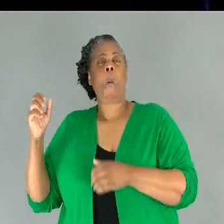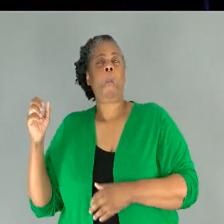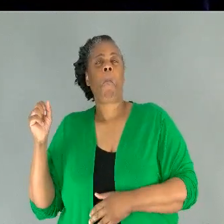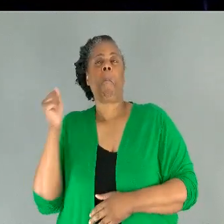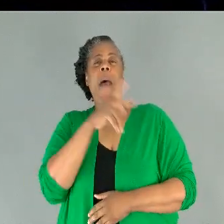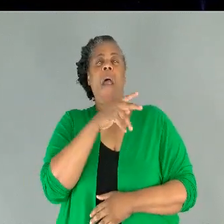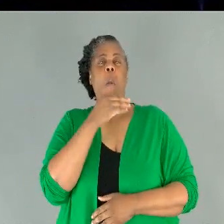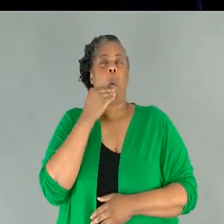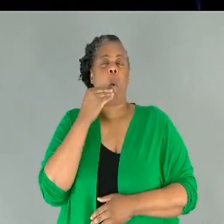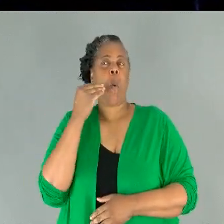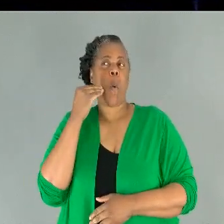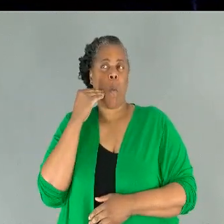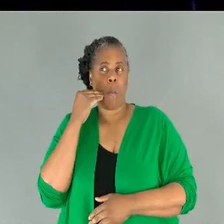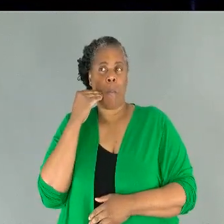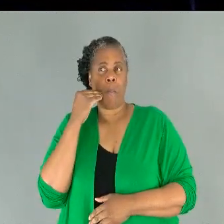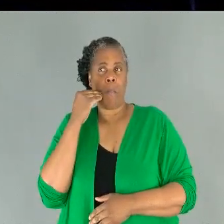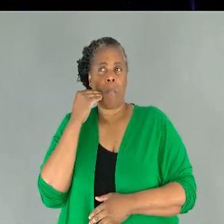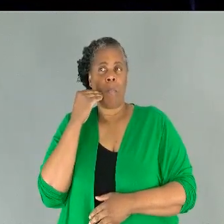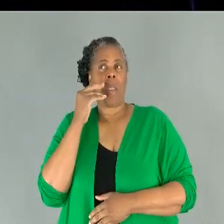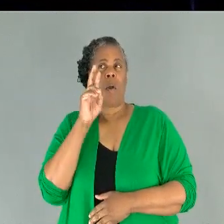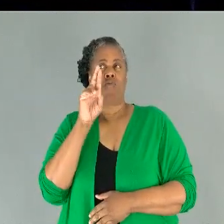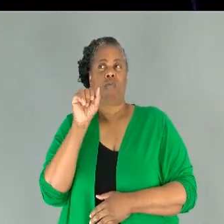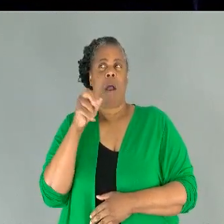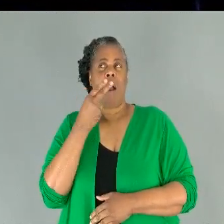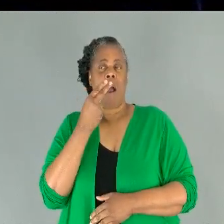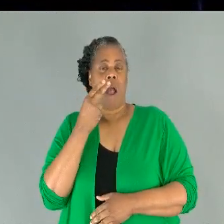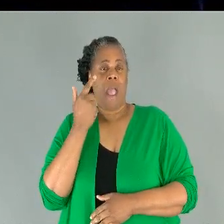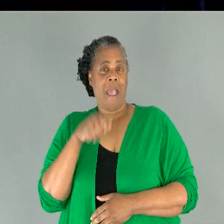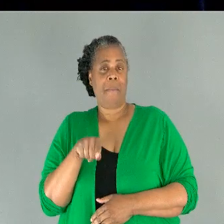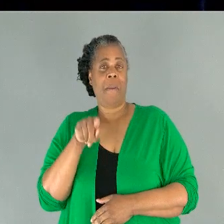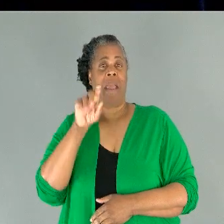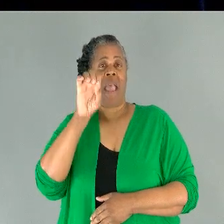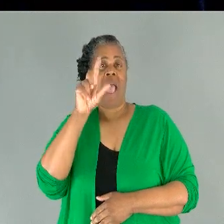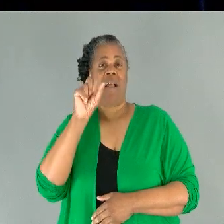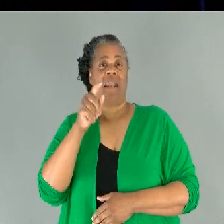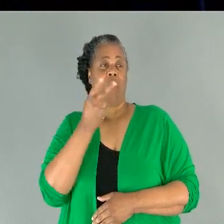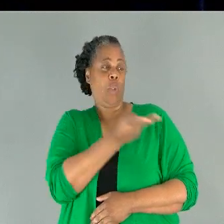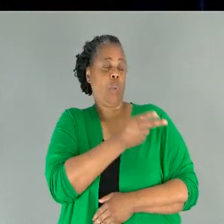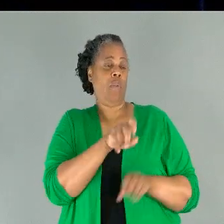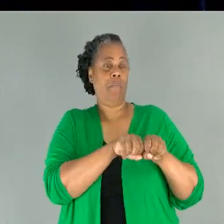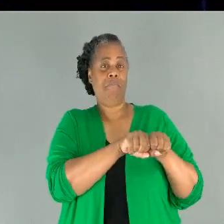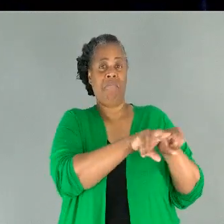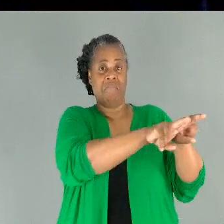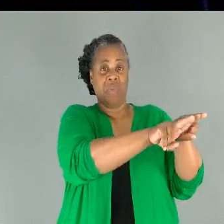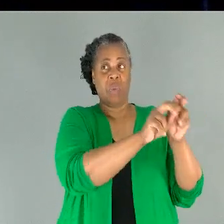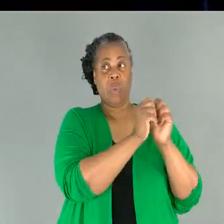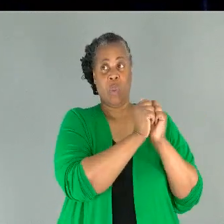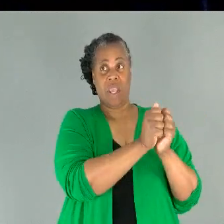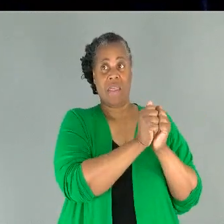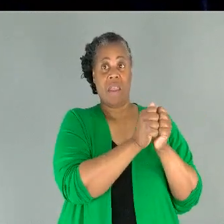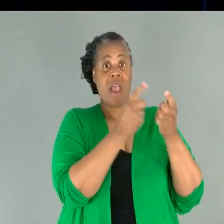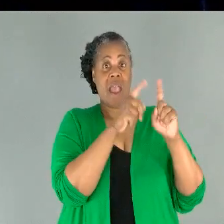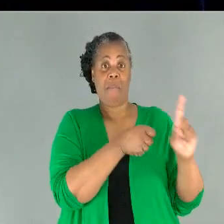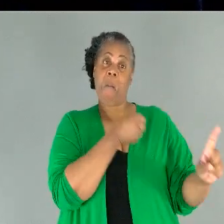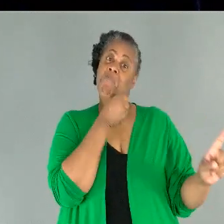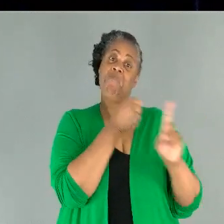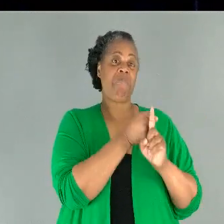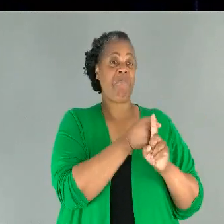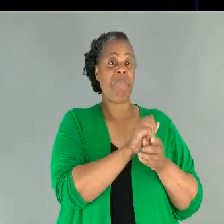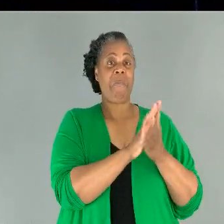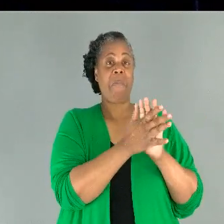to her home at Ramah. Elkanah lay with Hannah, his wife, and the